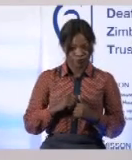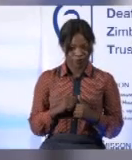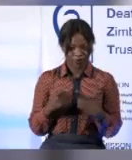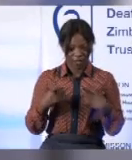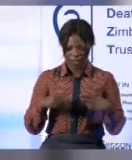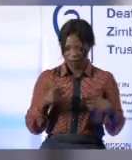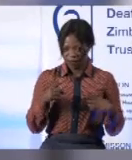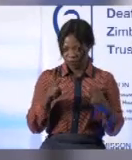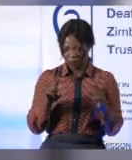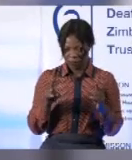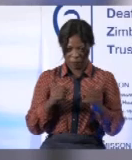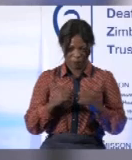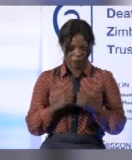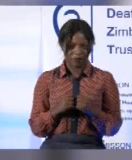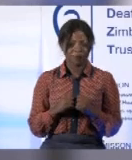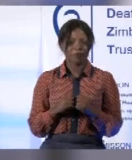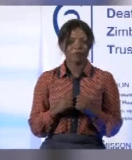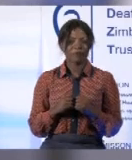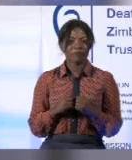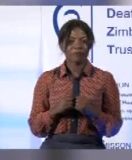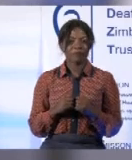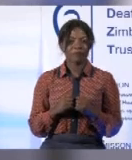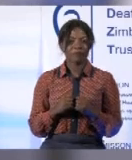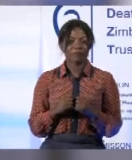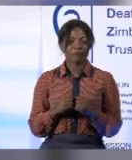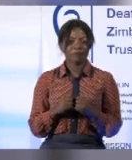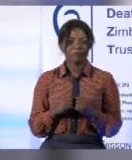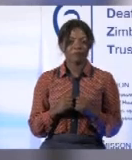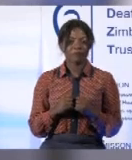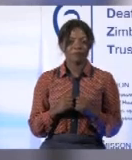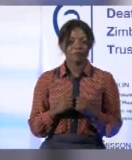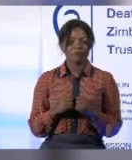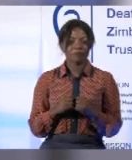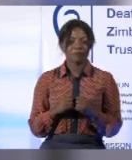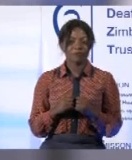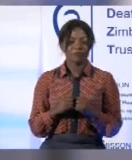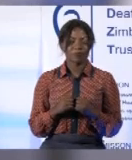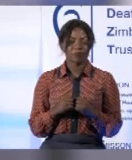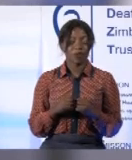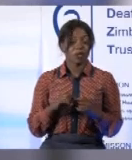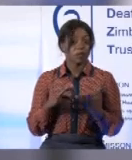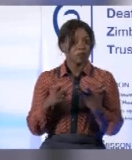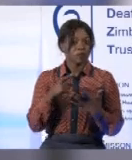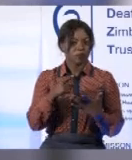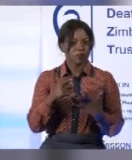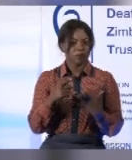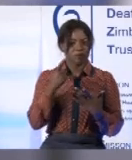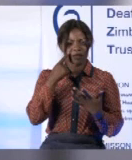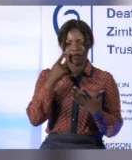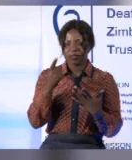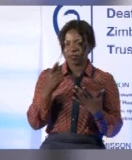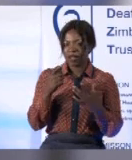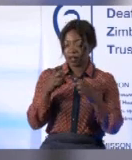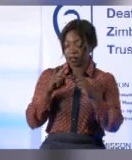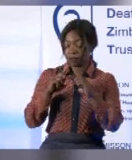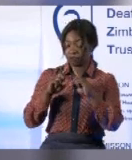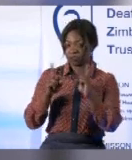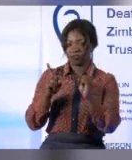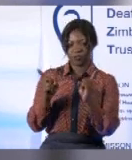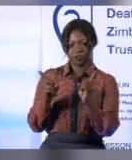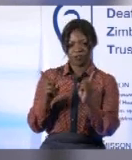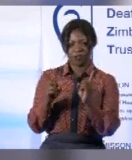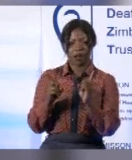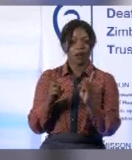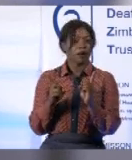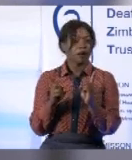I think not from the, especially for me, I look at it at a bigger picture. I'm not involved